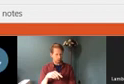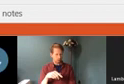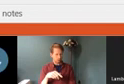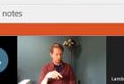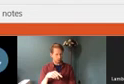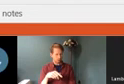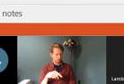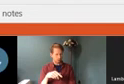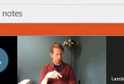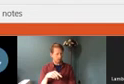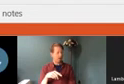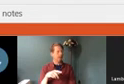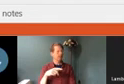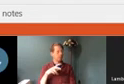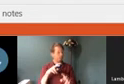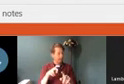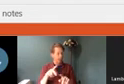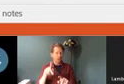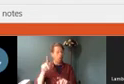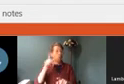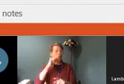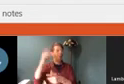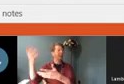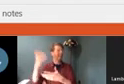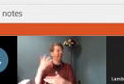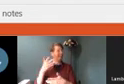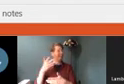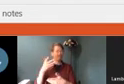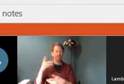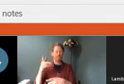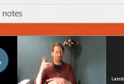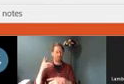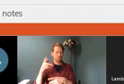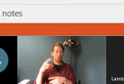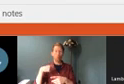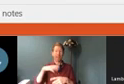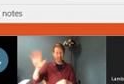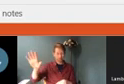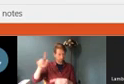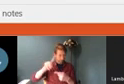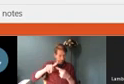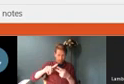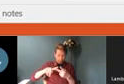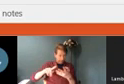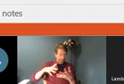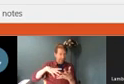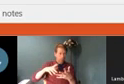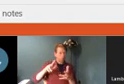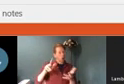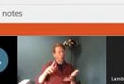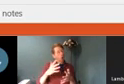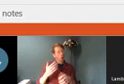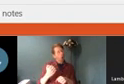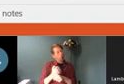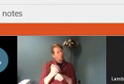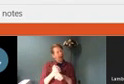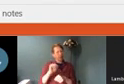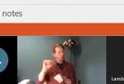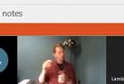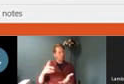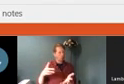really grateful and incorporated these findings to correct for these mistakes, hopefully in future products. So